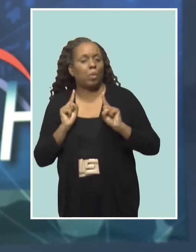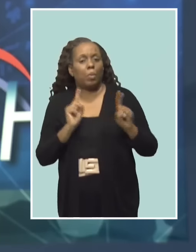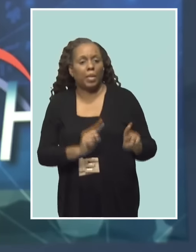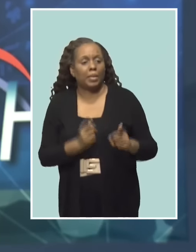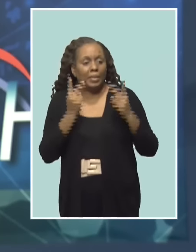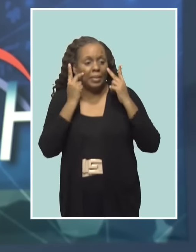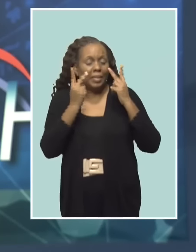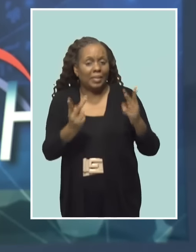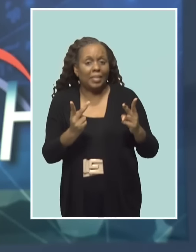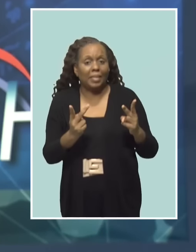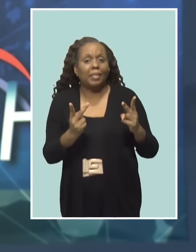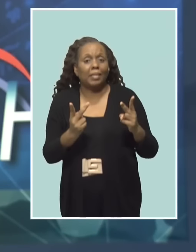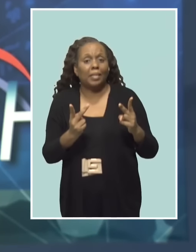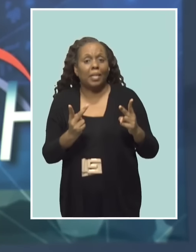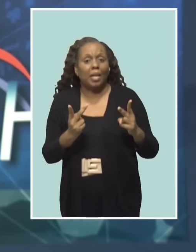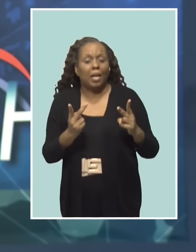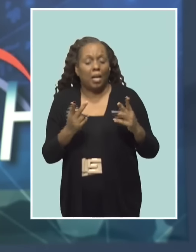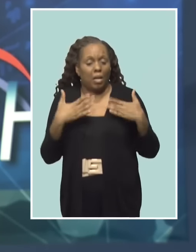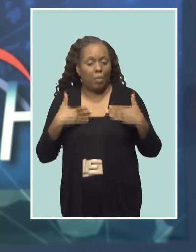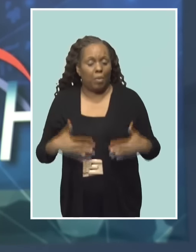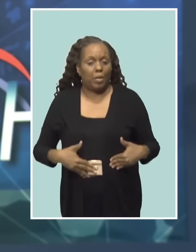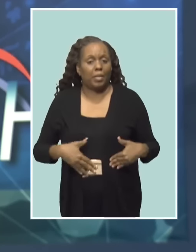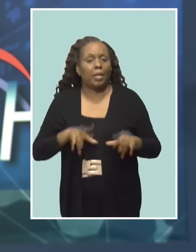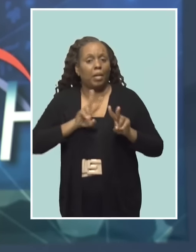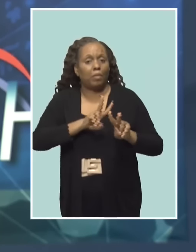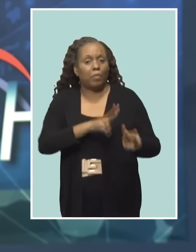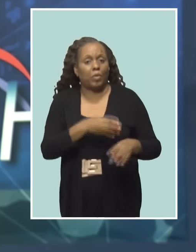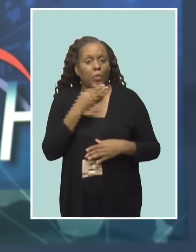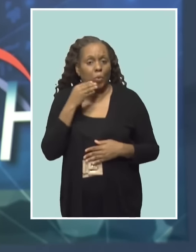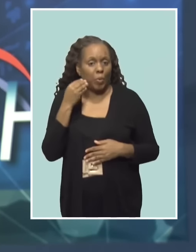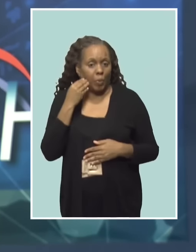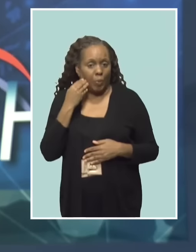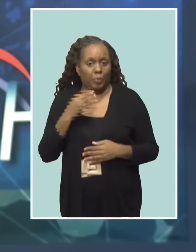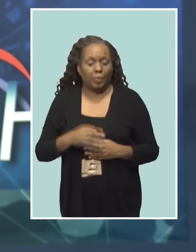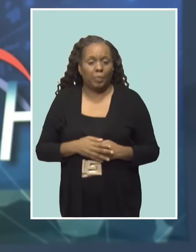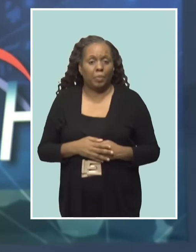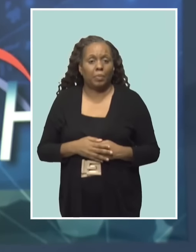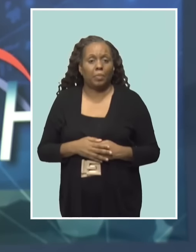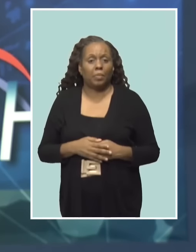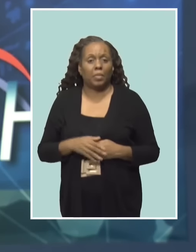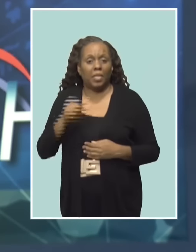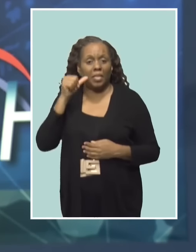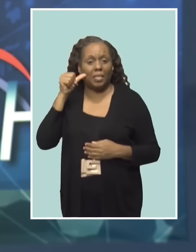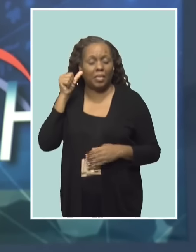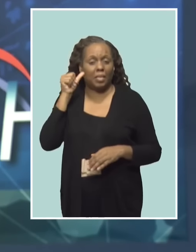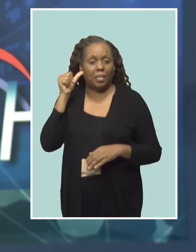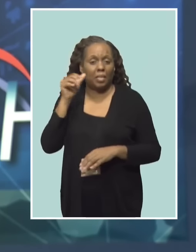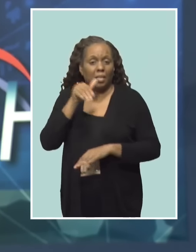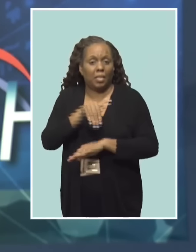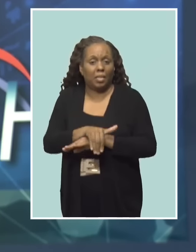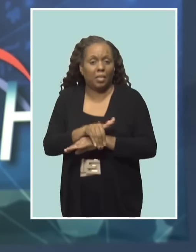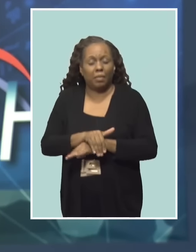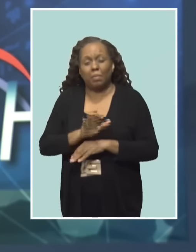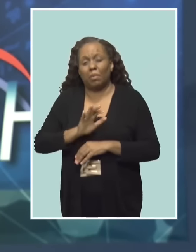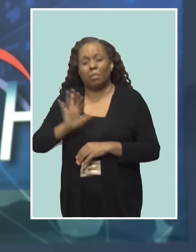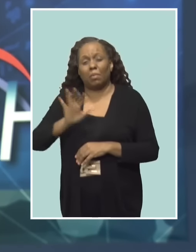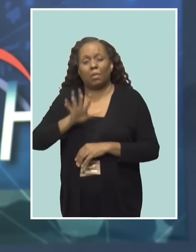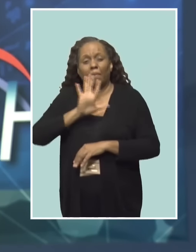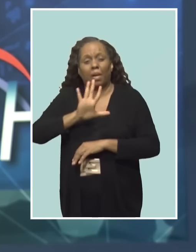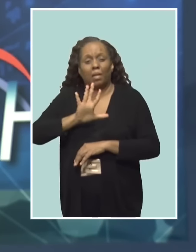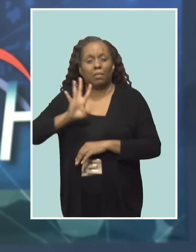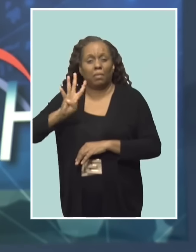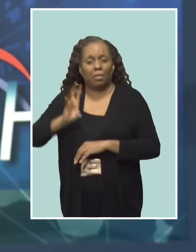is in custody, assisting with investigations into the matter. Police say around 5.40 yesterday